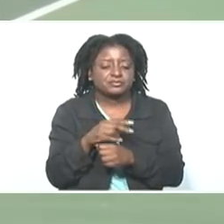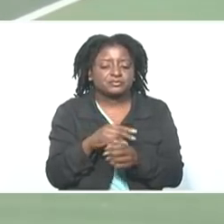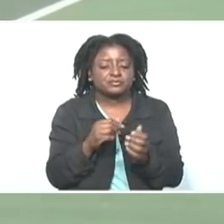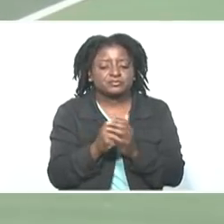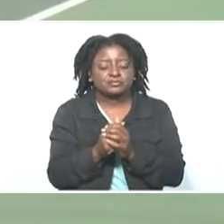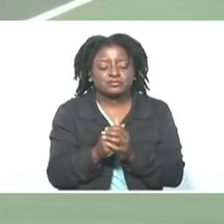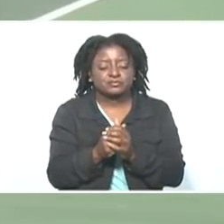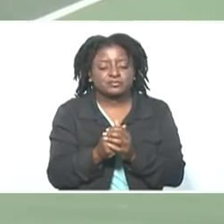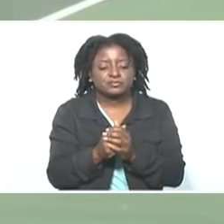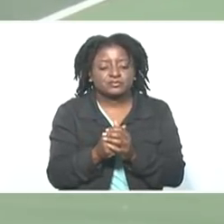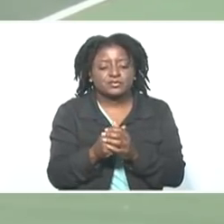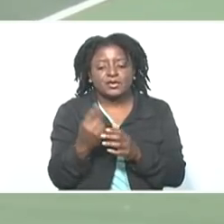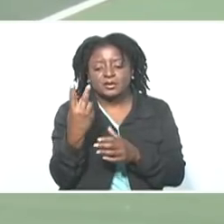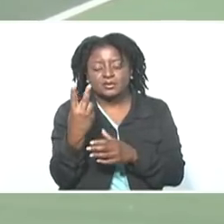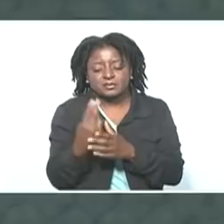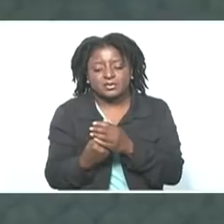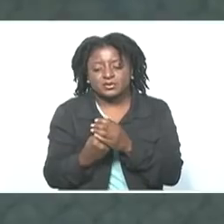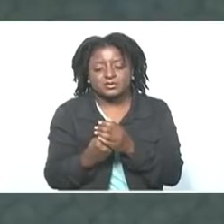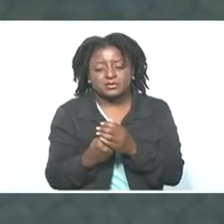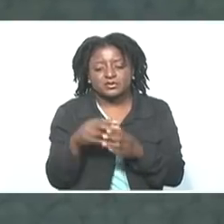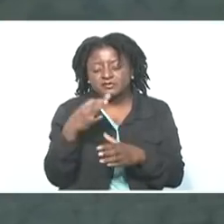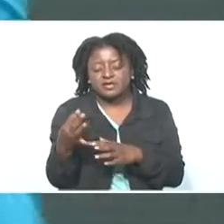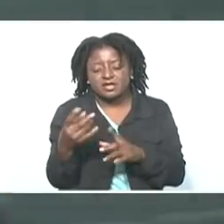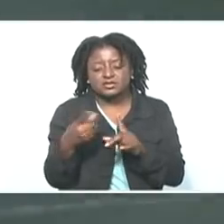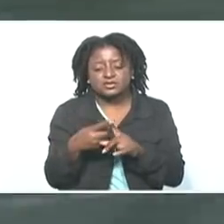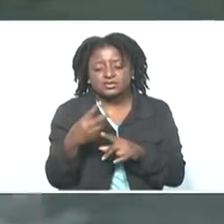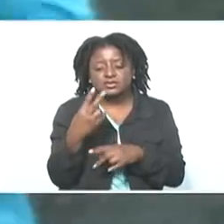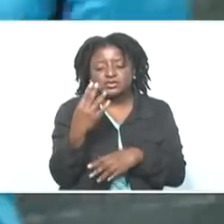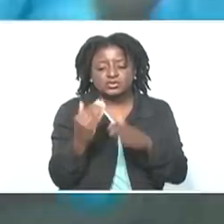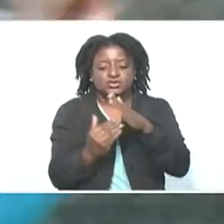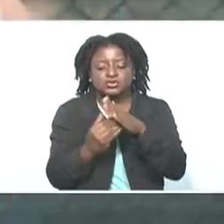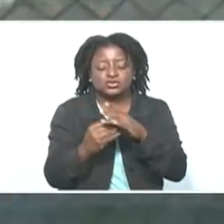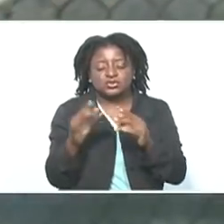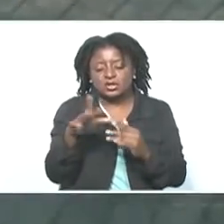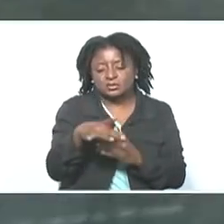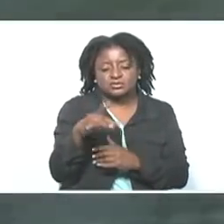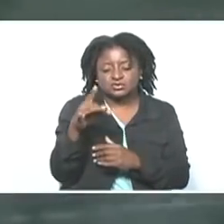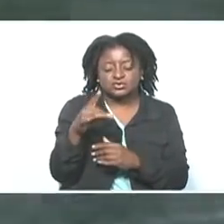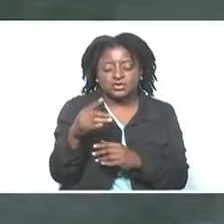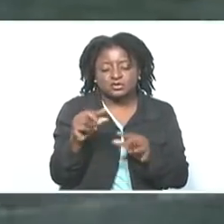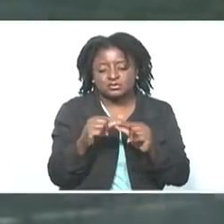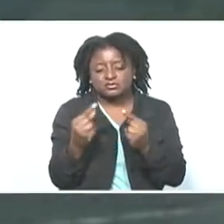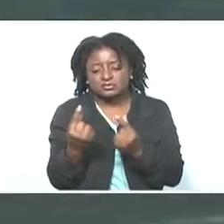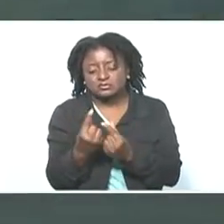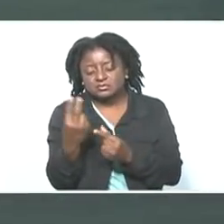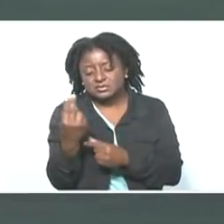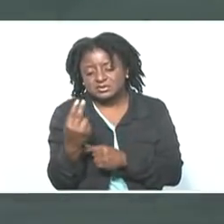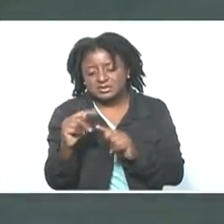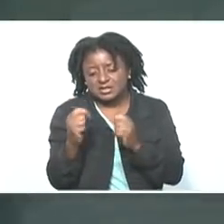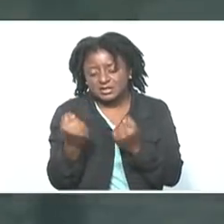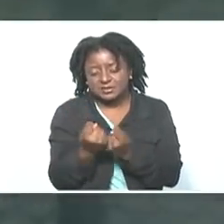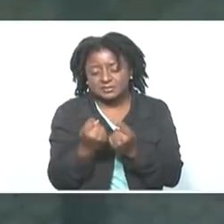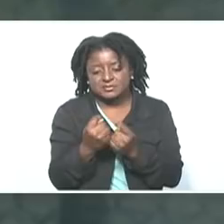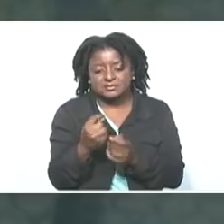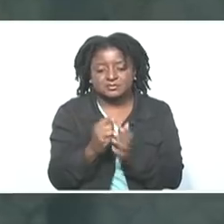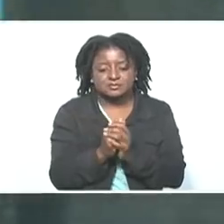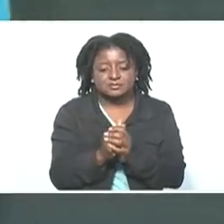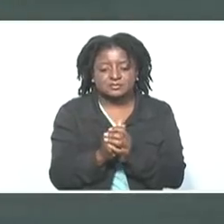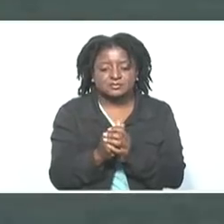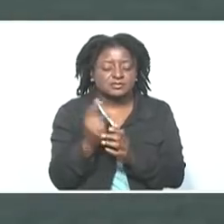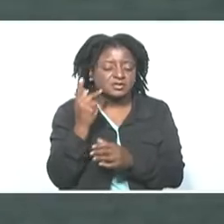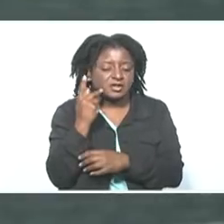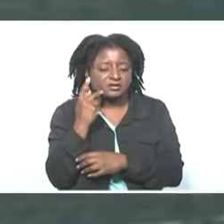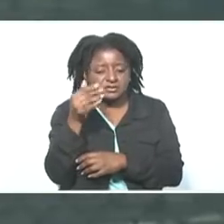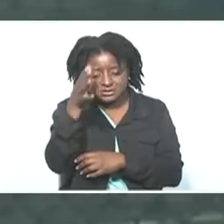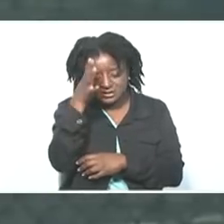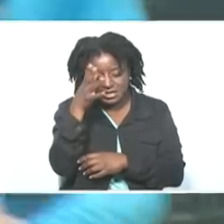yesterday, the duo fell to the top-seeded team of Chile's Alexis Garage and Erin Ratliff from Australia 6-1 and 7-6. For Carrie's dad, Sean,